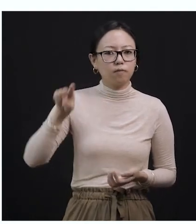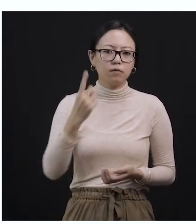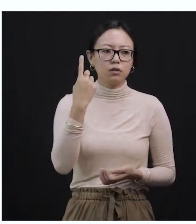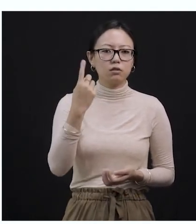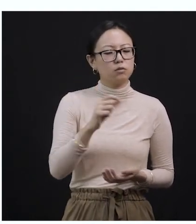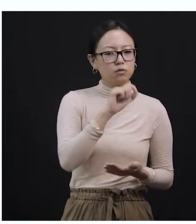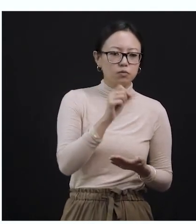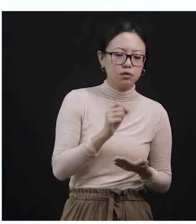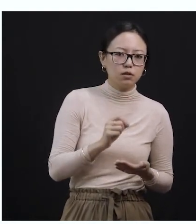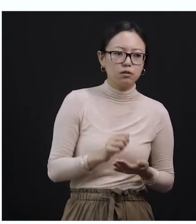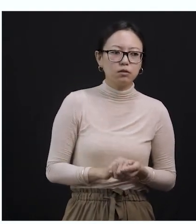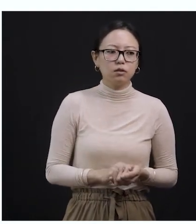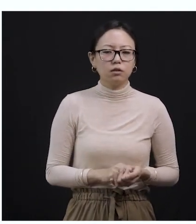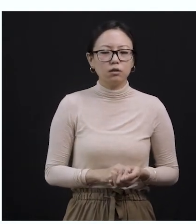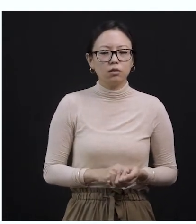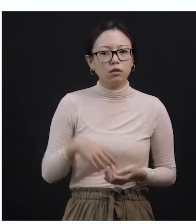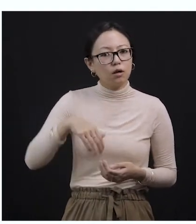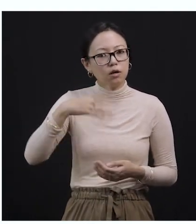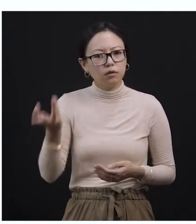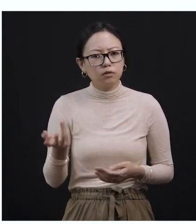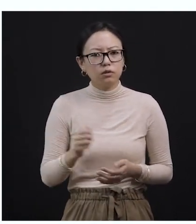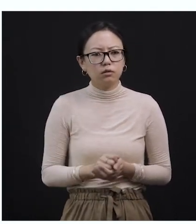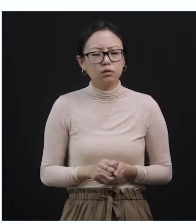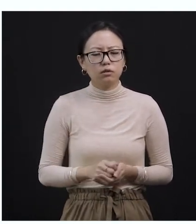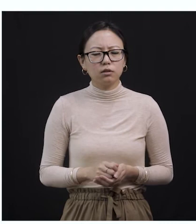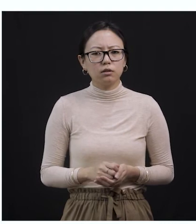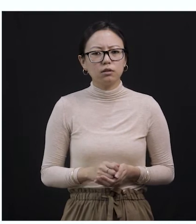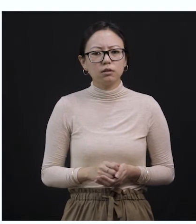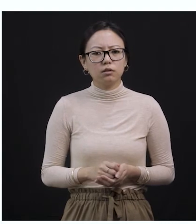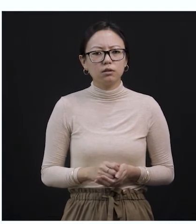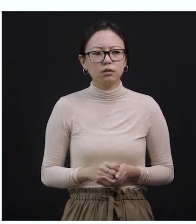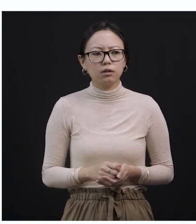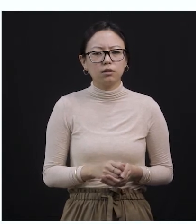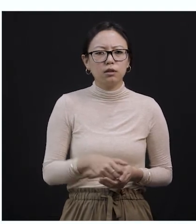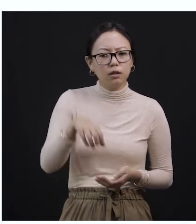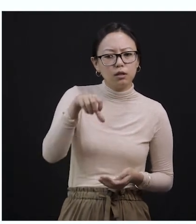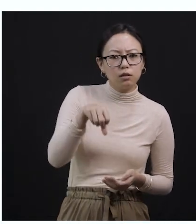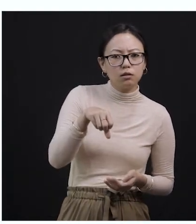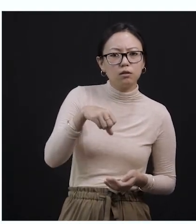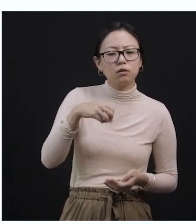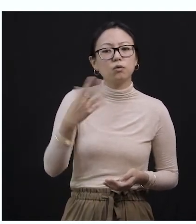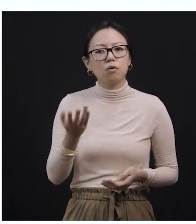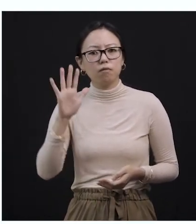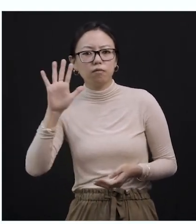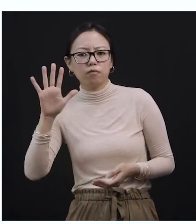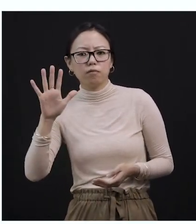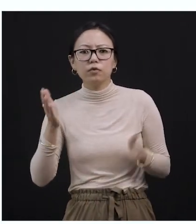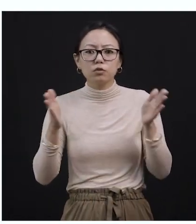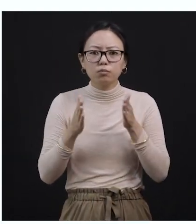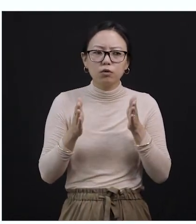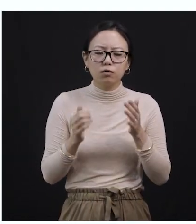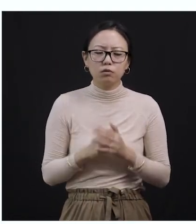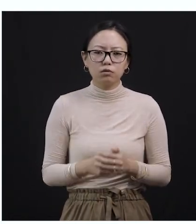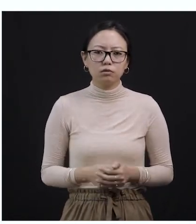then we will, after 2, we will see which number, 5 or 9 is smaller. Now we know that